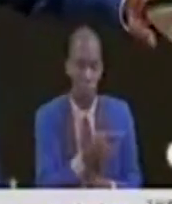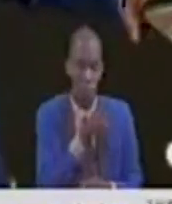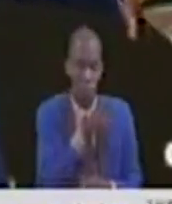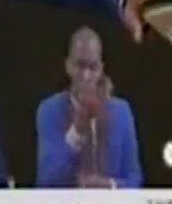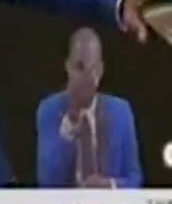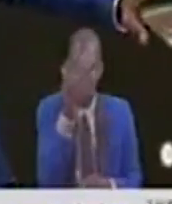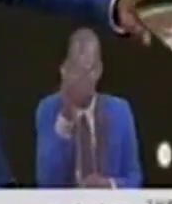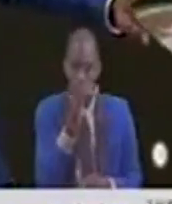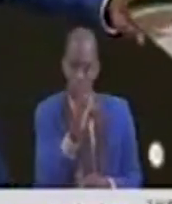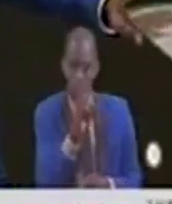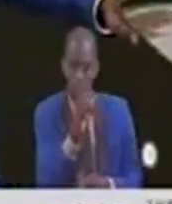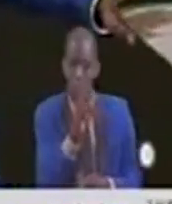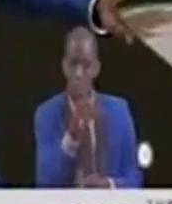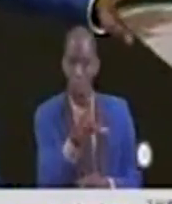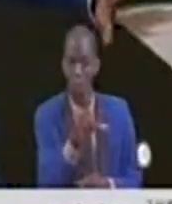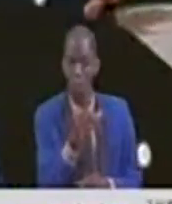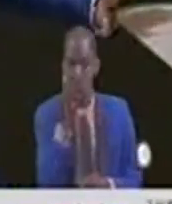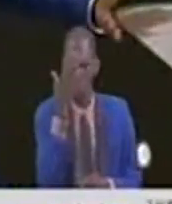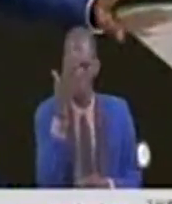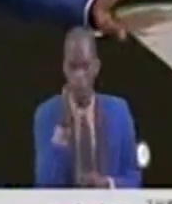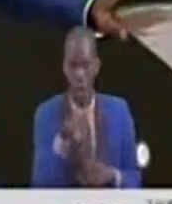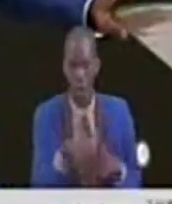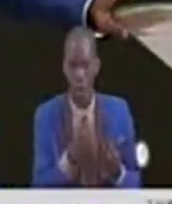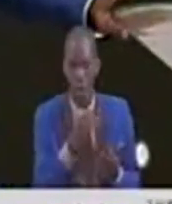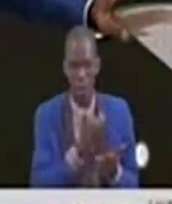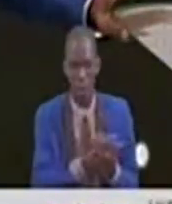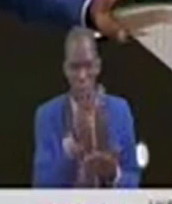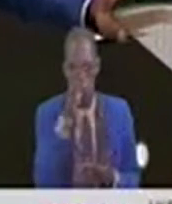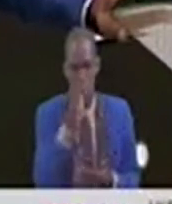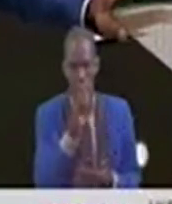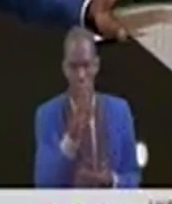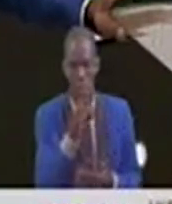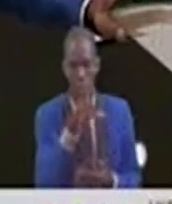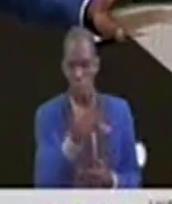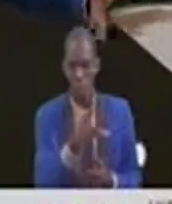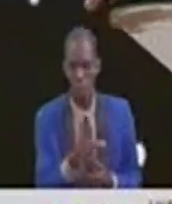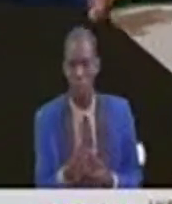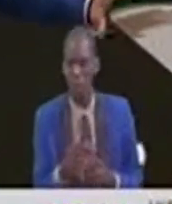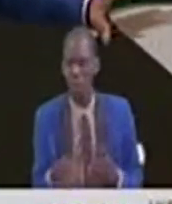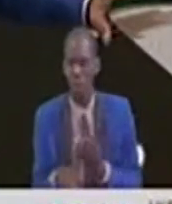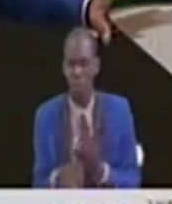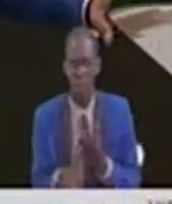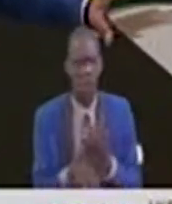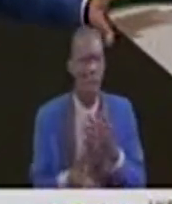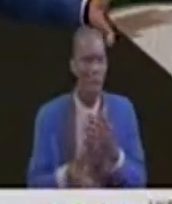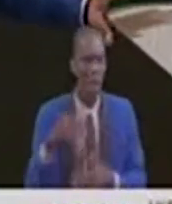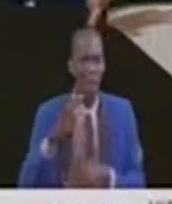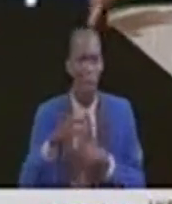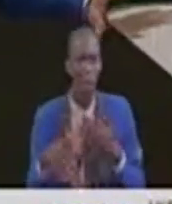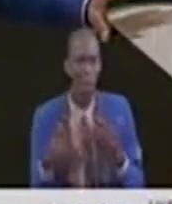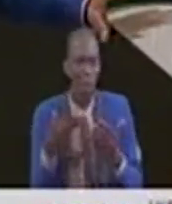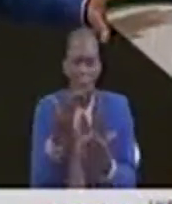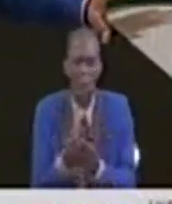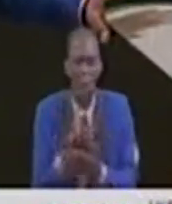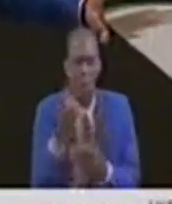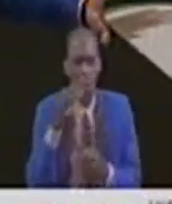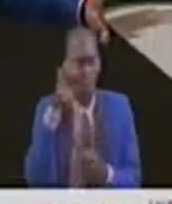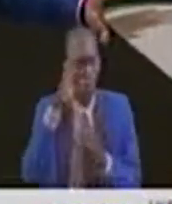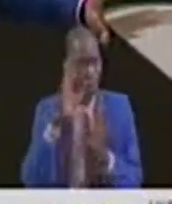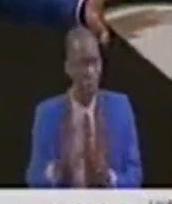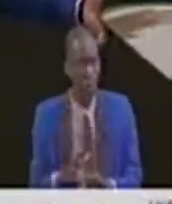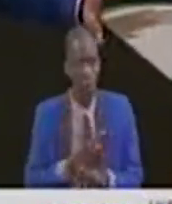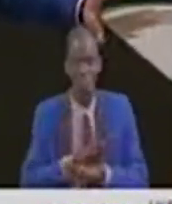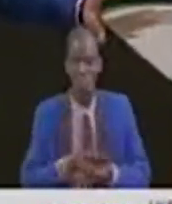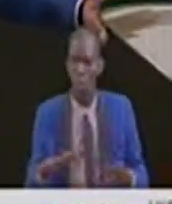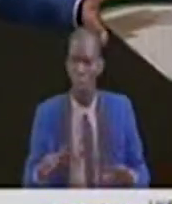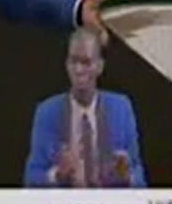drove everyone away? You want to endanger my life? No, Saul had changed. It's not the same man